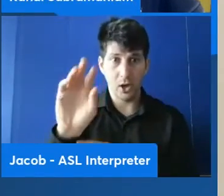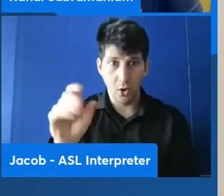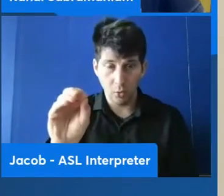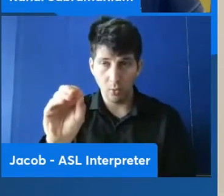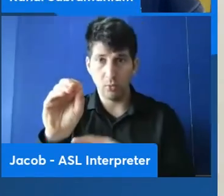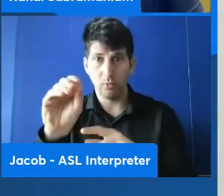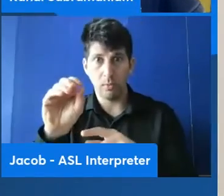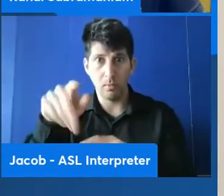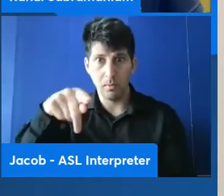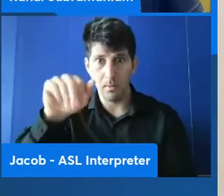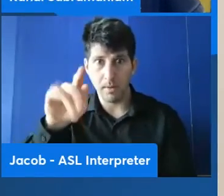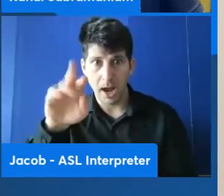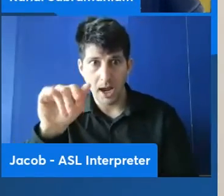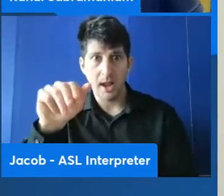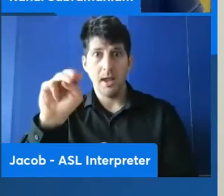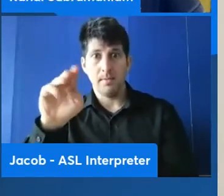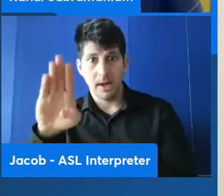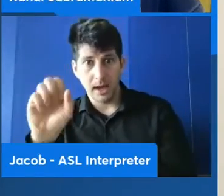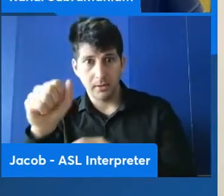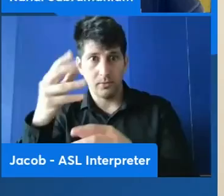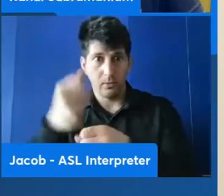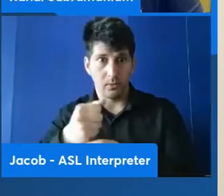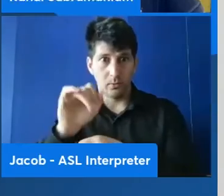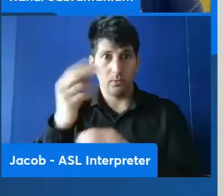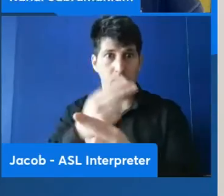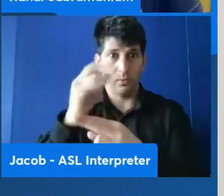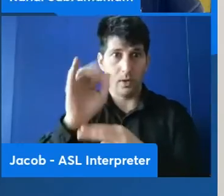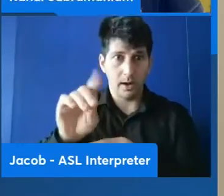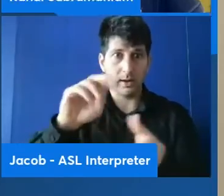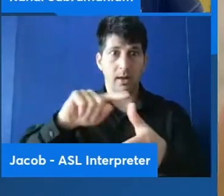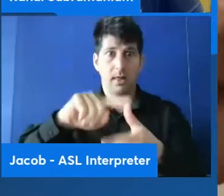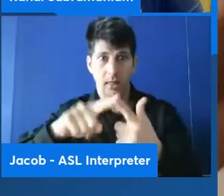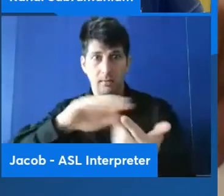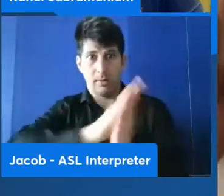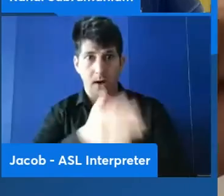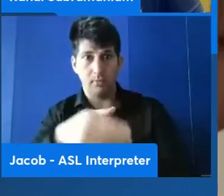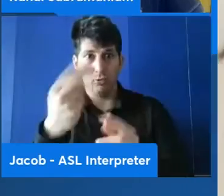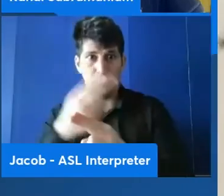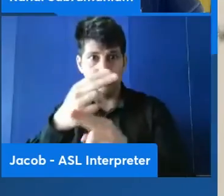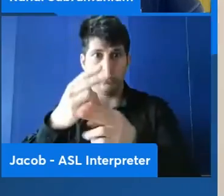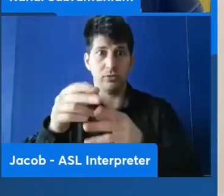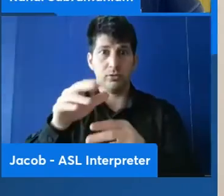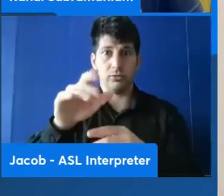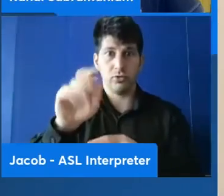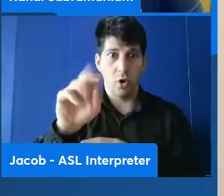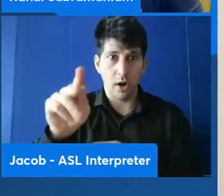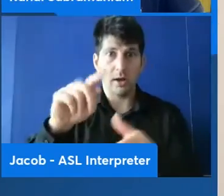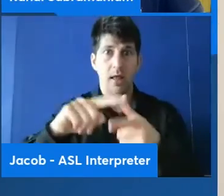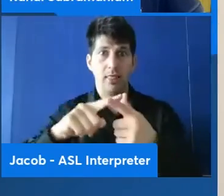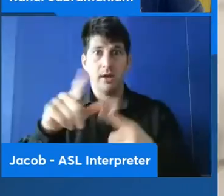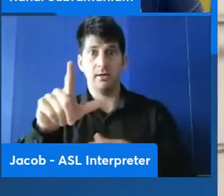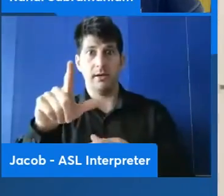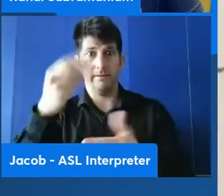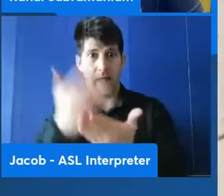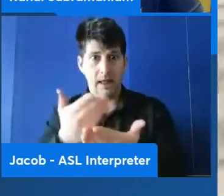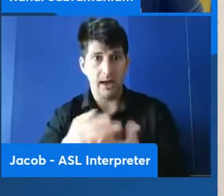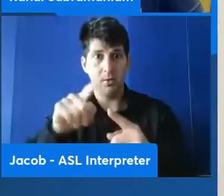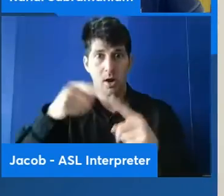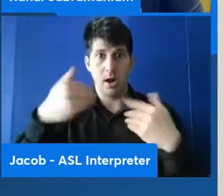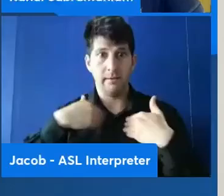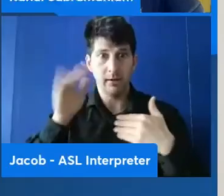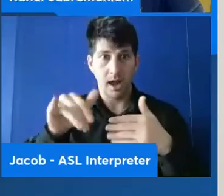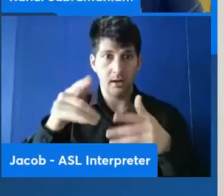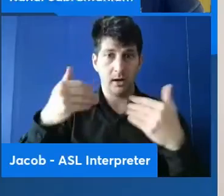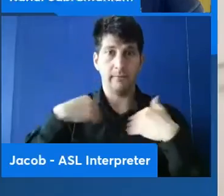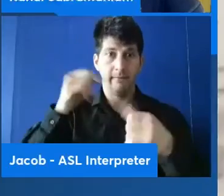call papaya and MBS to get that user ID and turn it into a user session token. We can validate those with umnop, and then, once we have that, we can